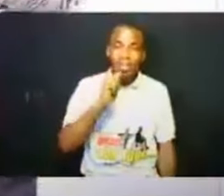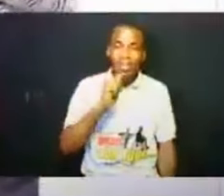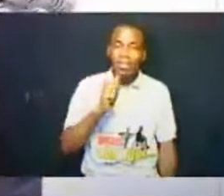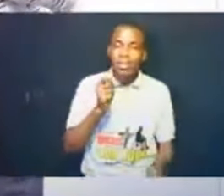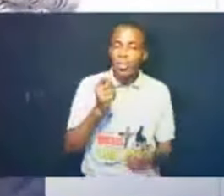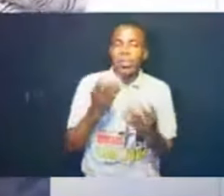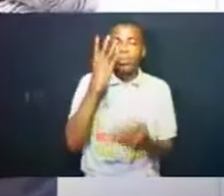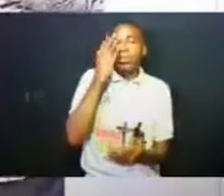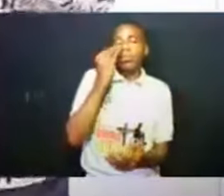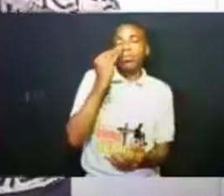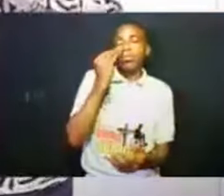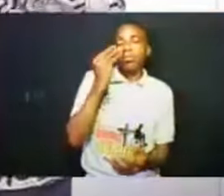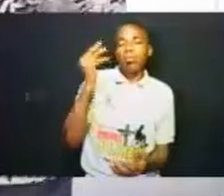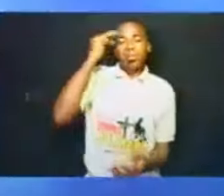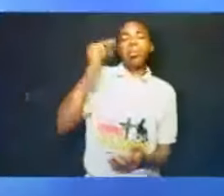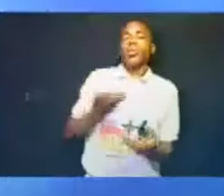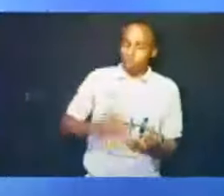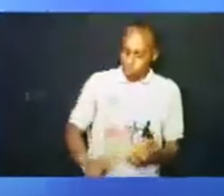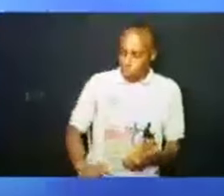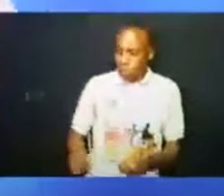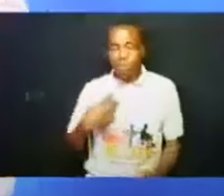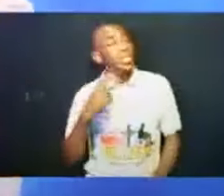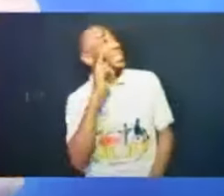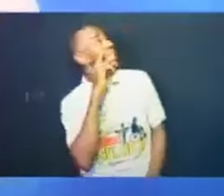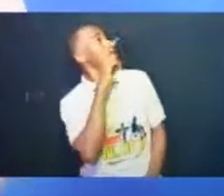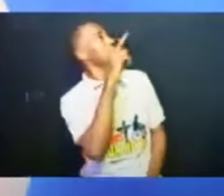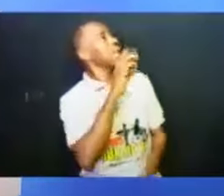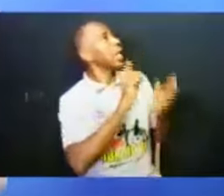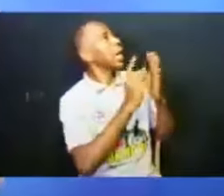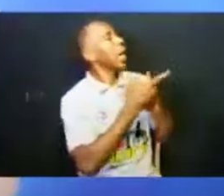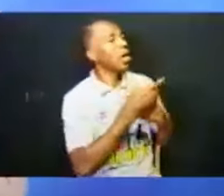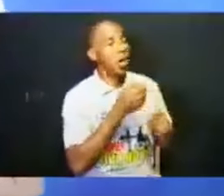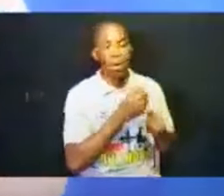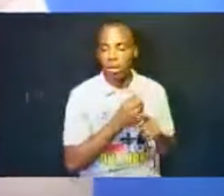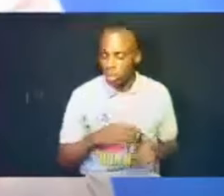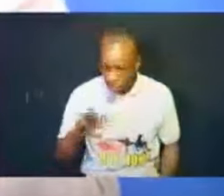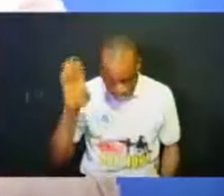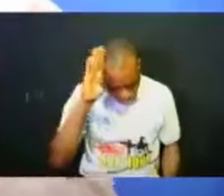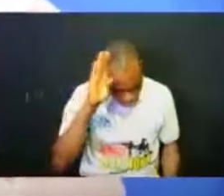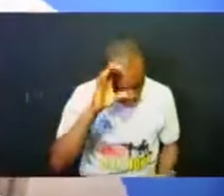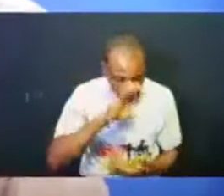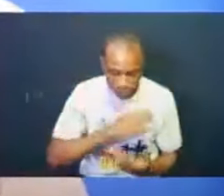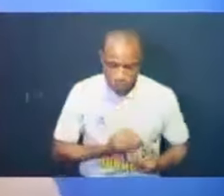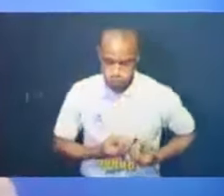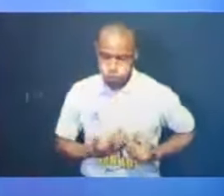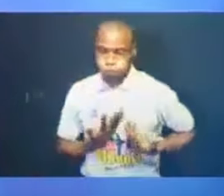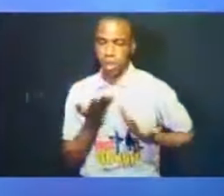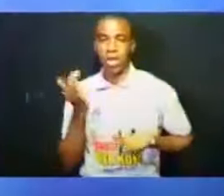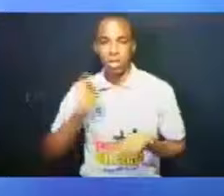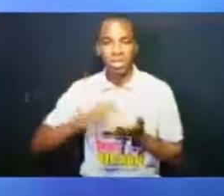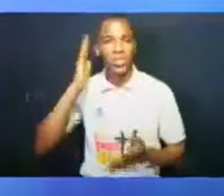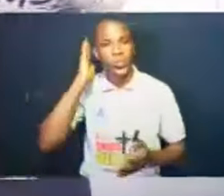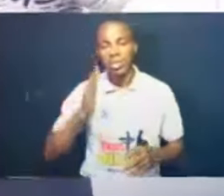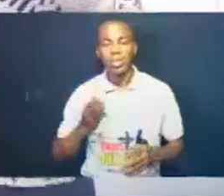sees these dates, those things will come back. Sansa na jude suom cross sorry no